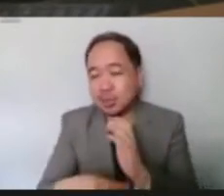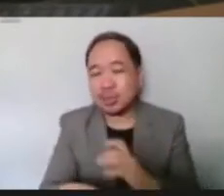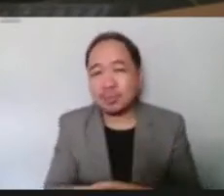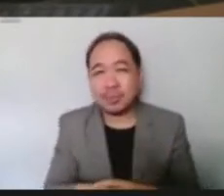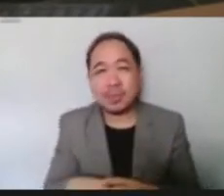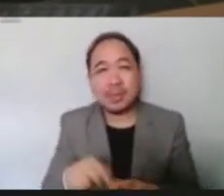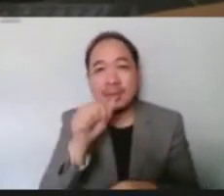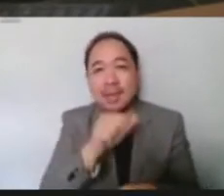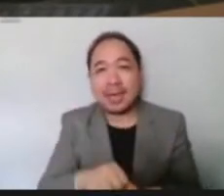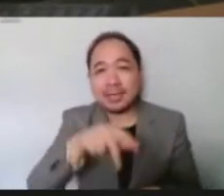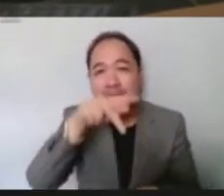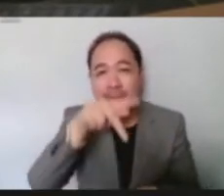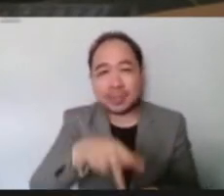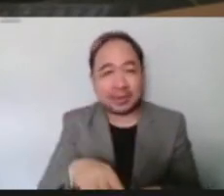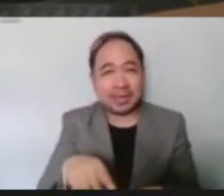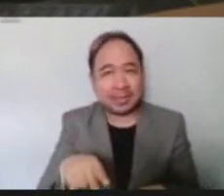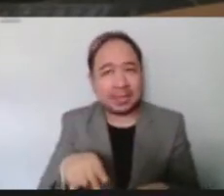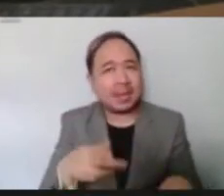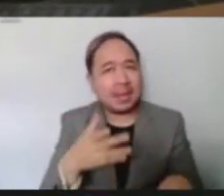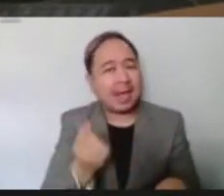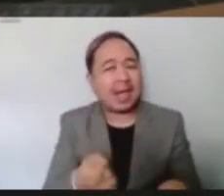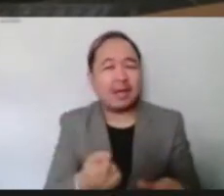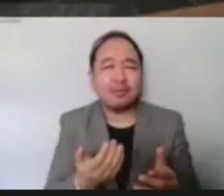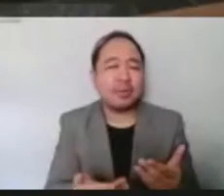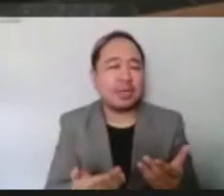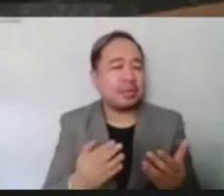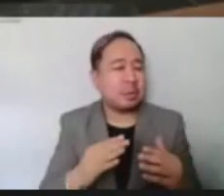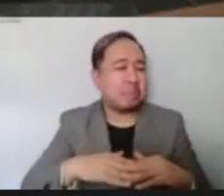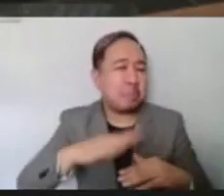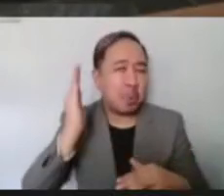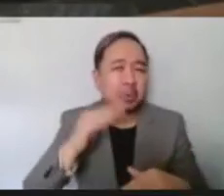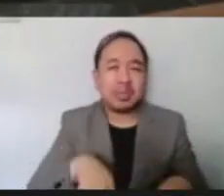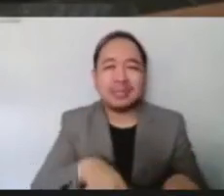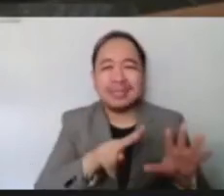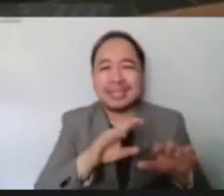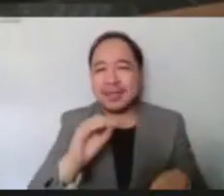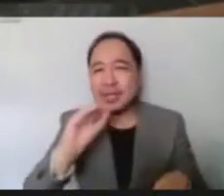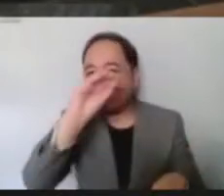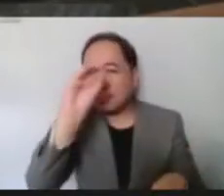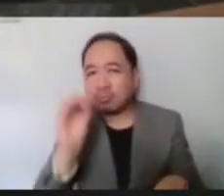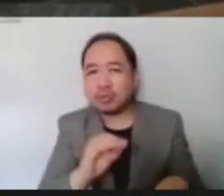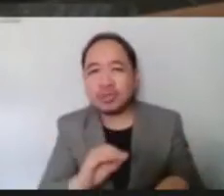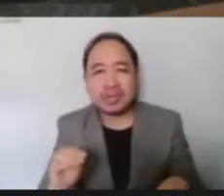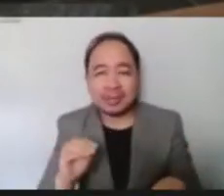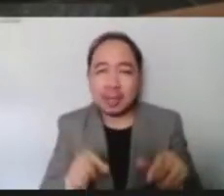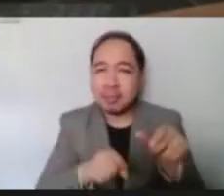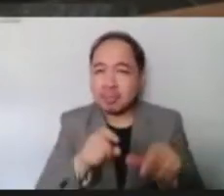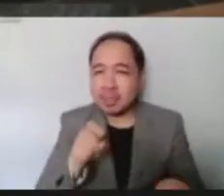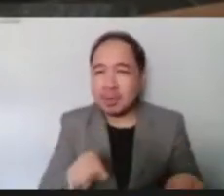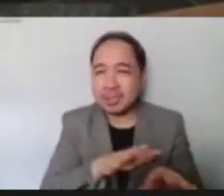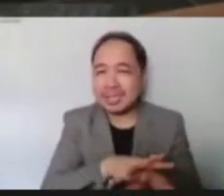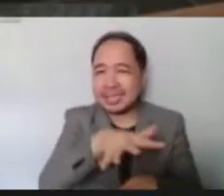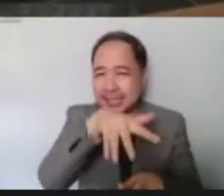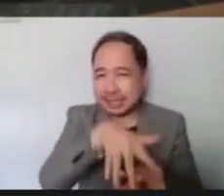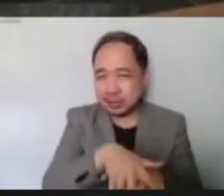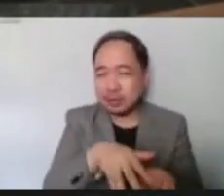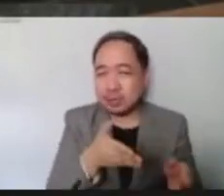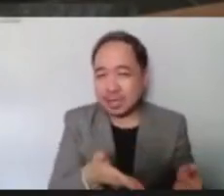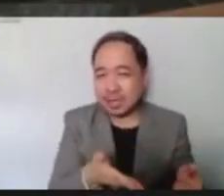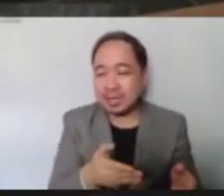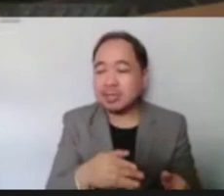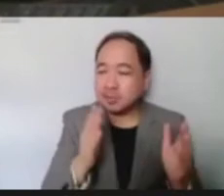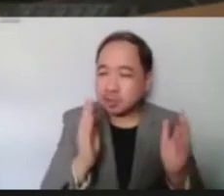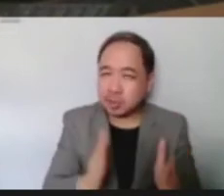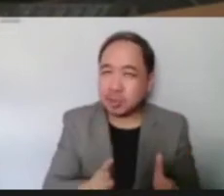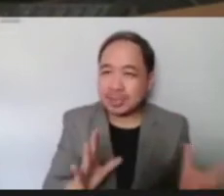of the 70 percent world's indigenous population who are the real environmental defenders in the region hence we must be part of